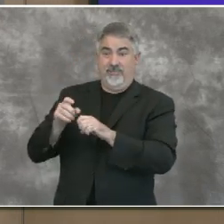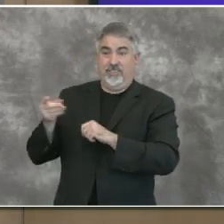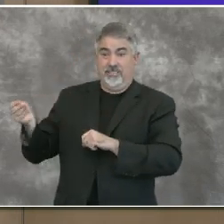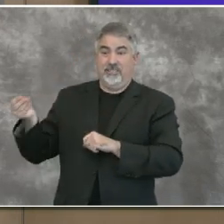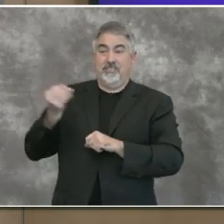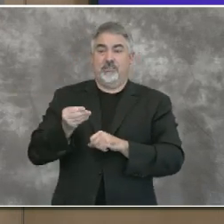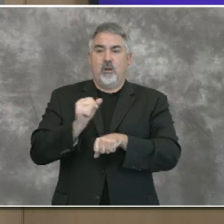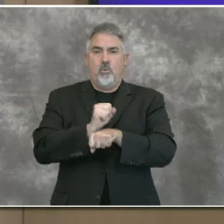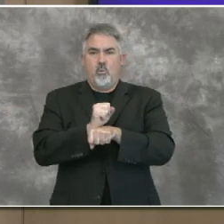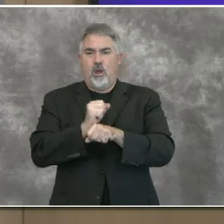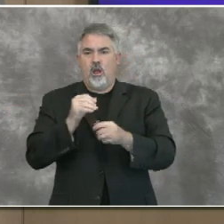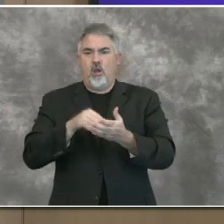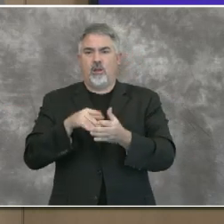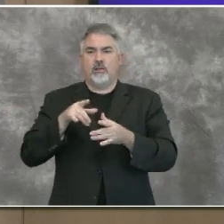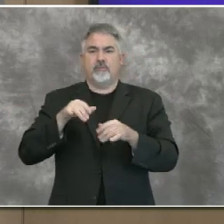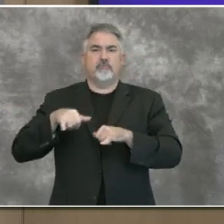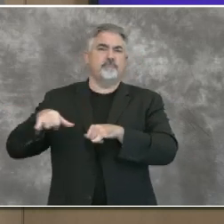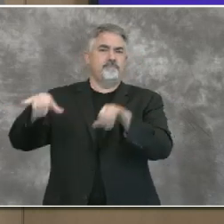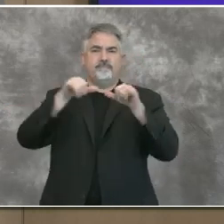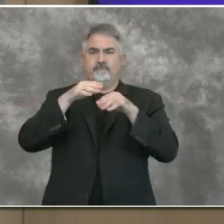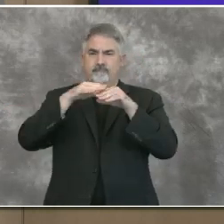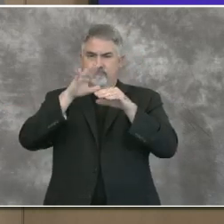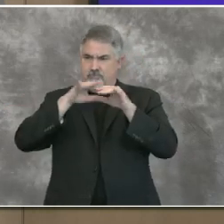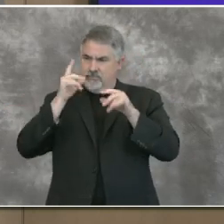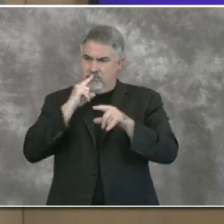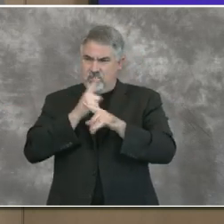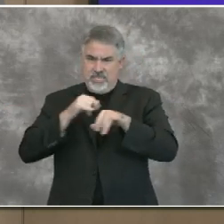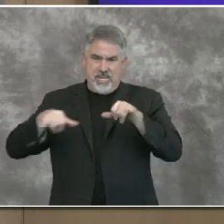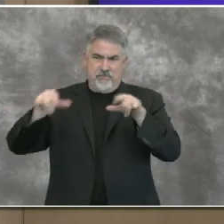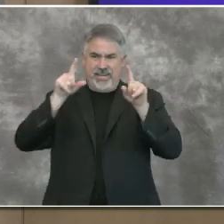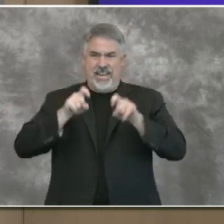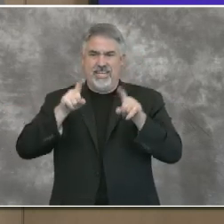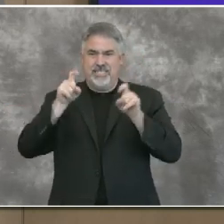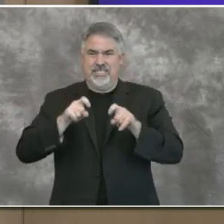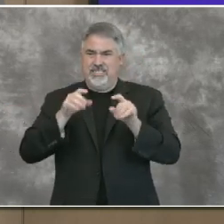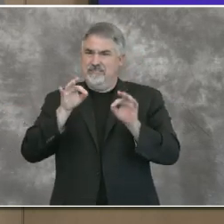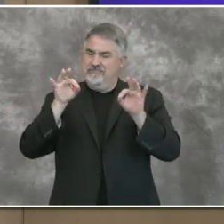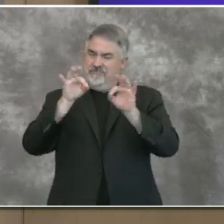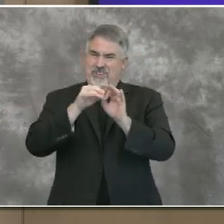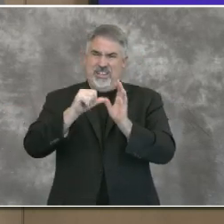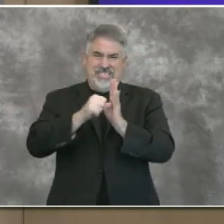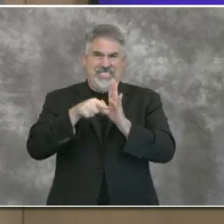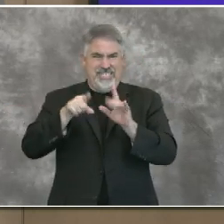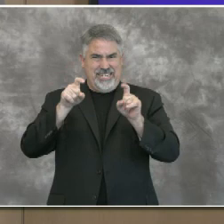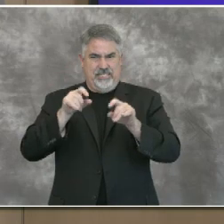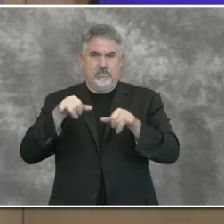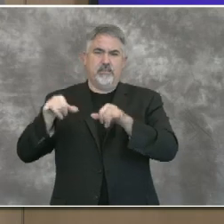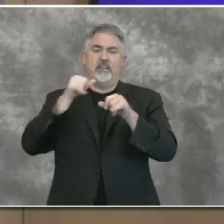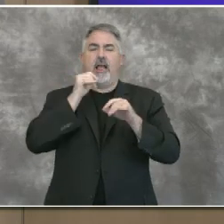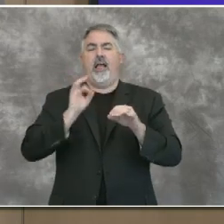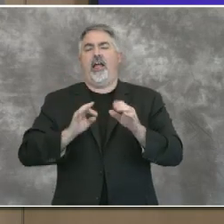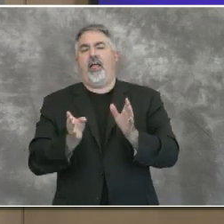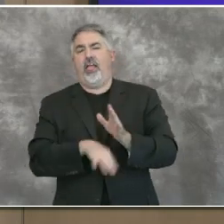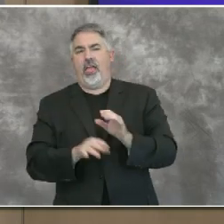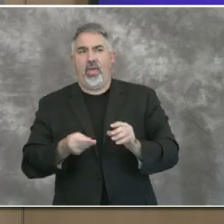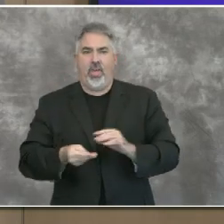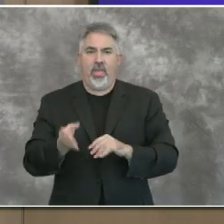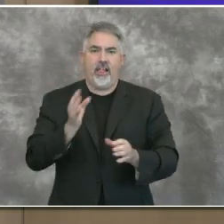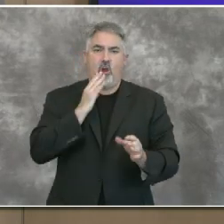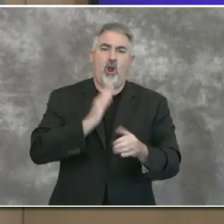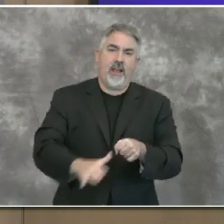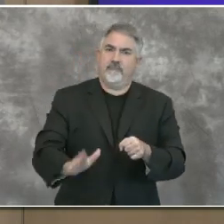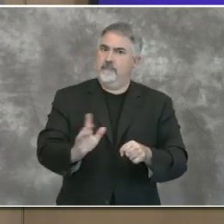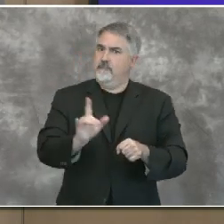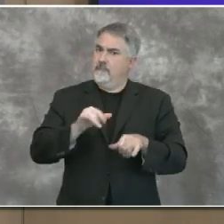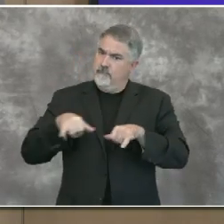the regional standards and protocols surrounding testing, ensuring we are maximizing our reach, but most importantly,